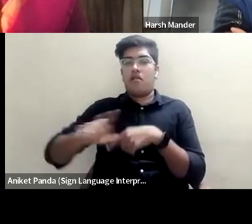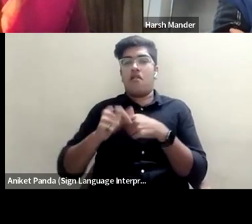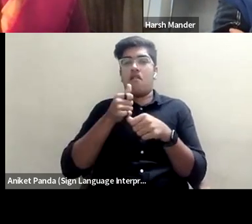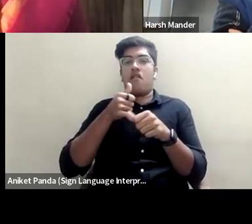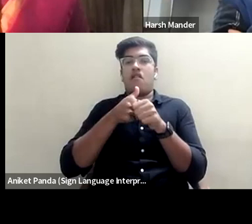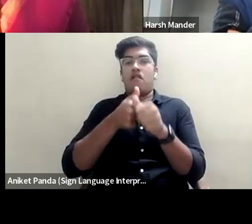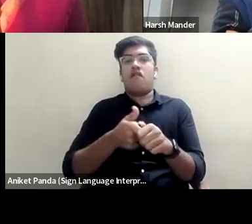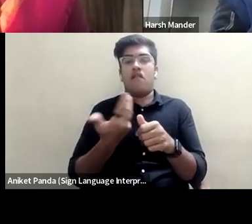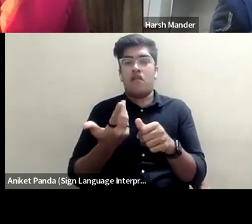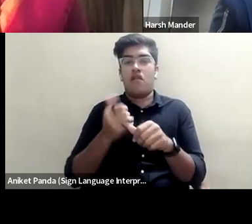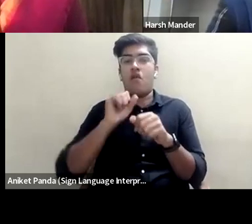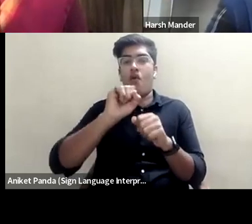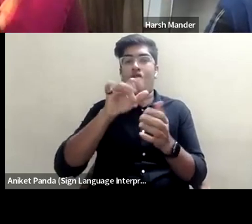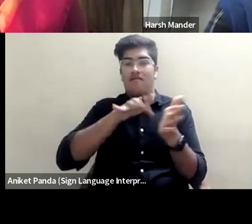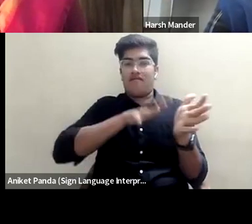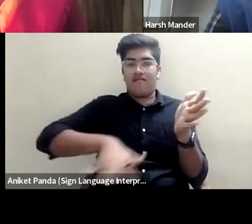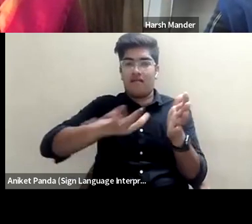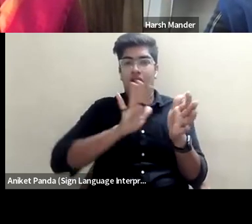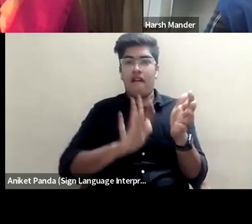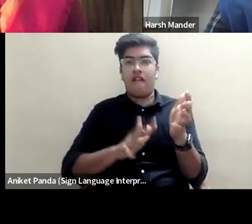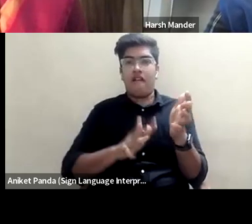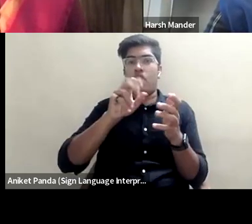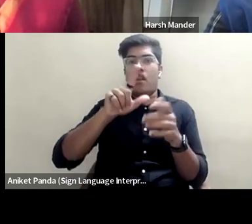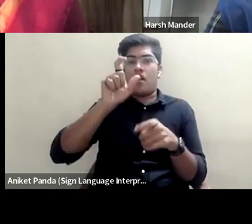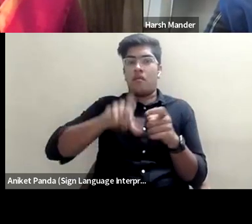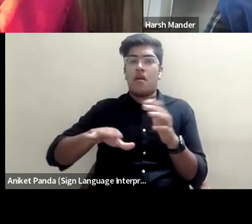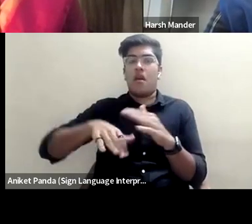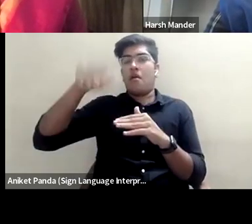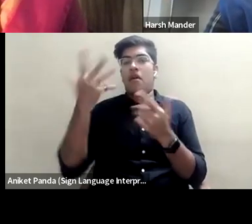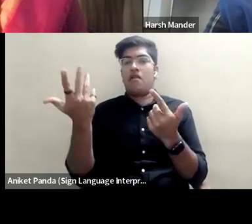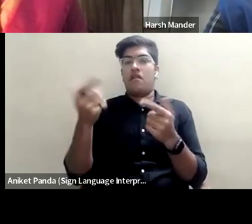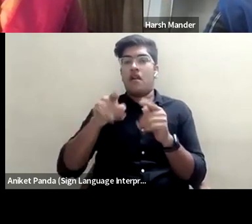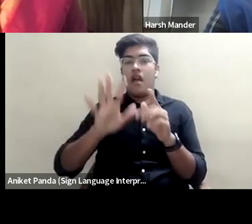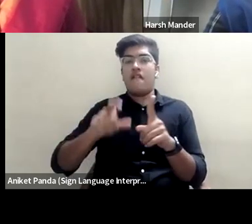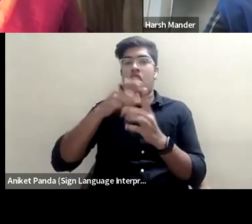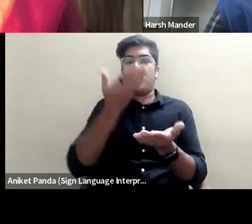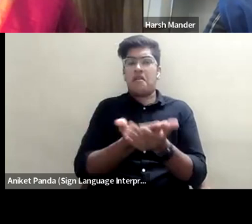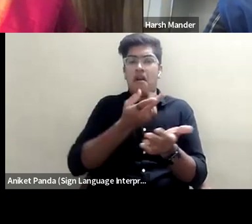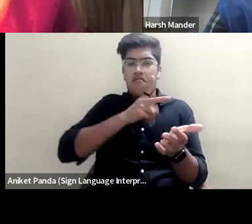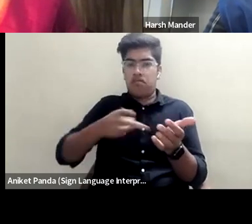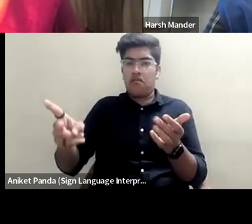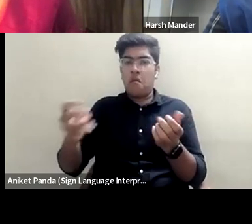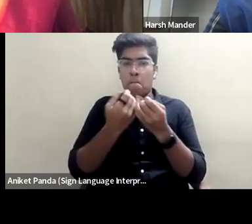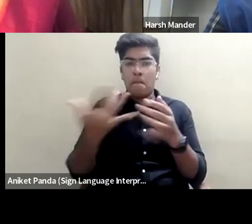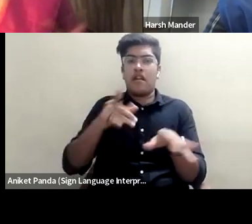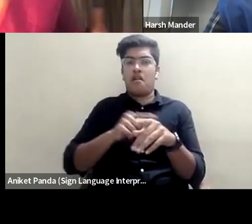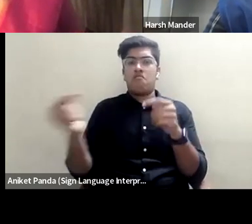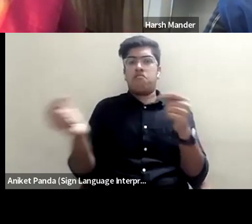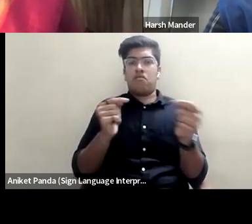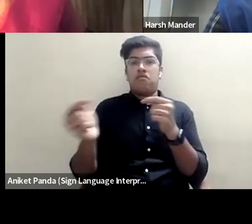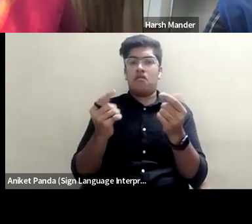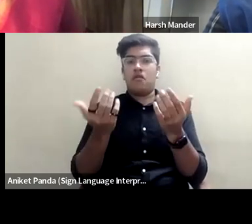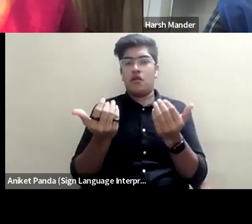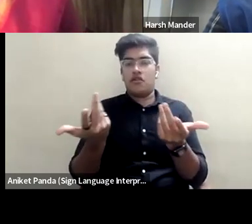in the constituency. There are so many demands. Most of the time, they're conflicting demands. Sometimes we want